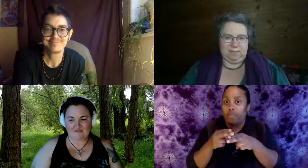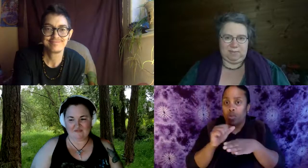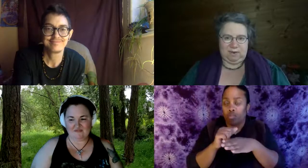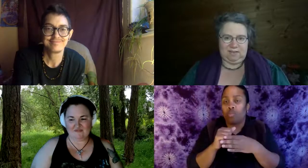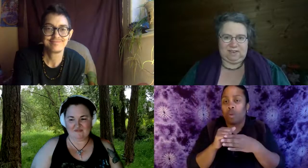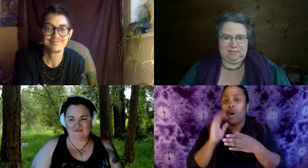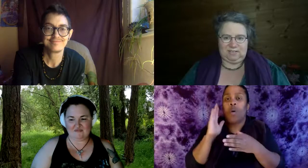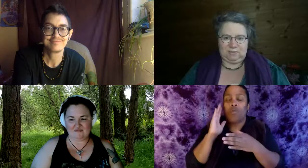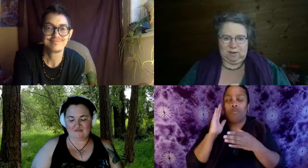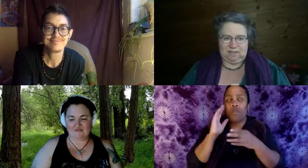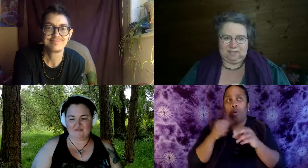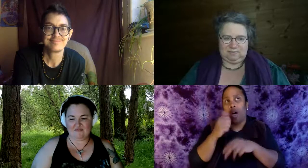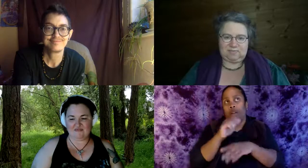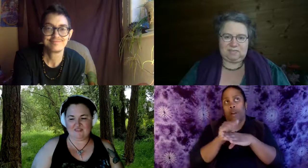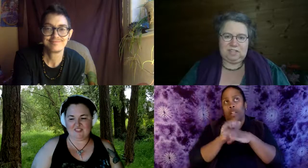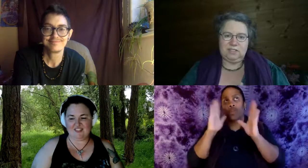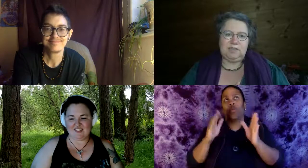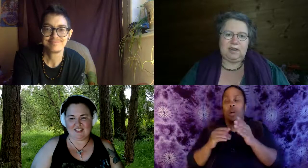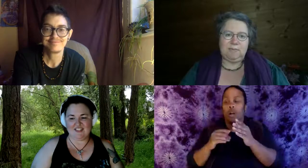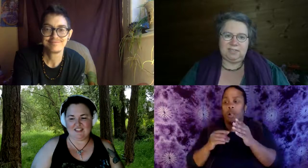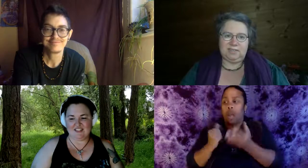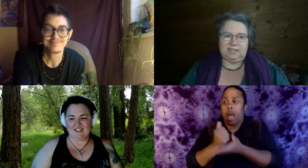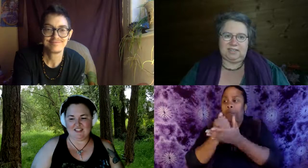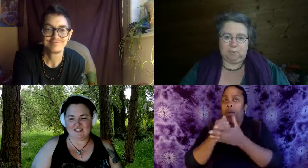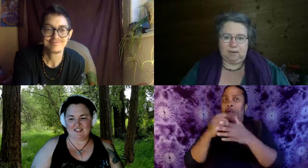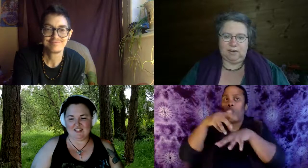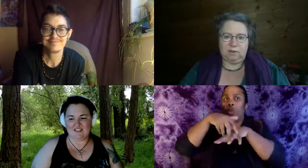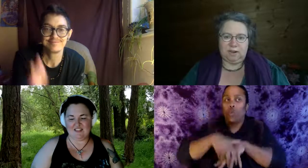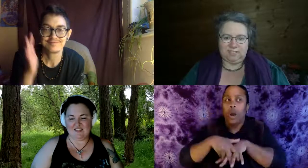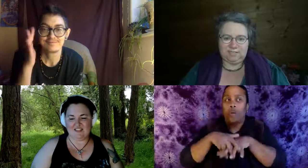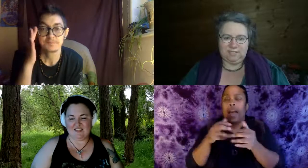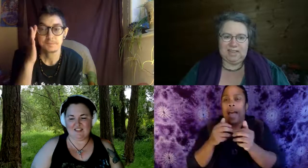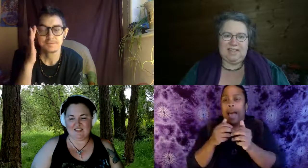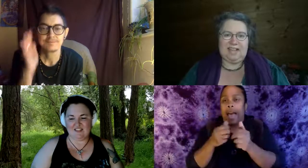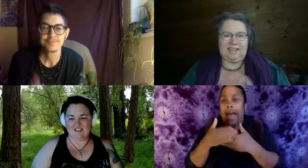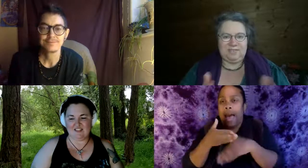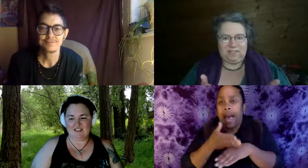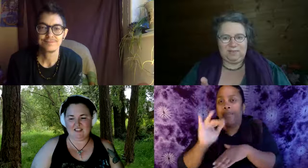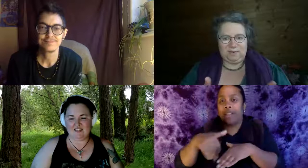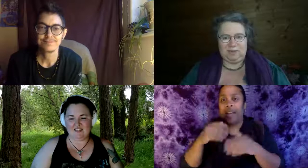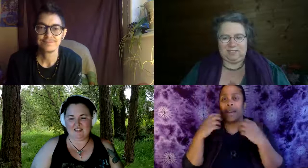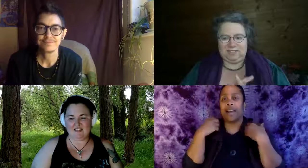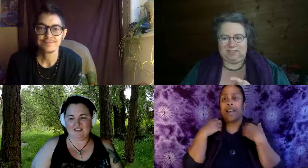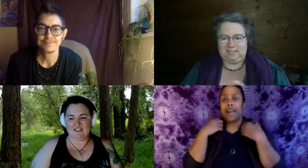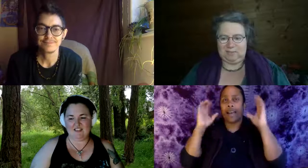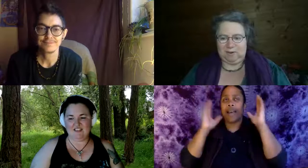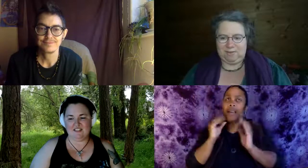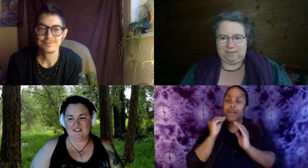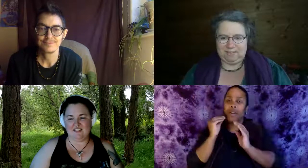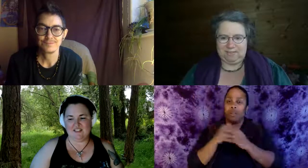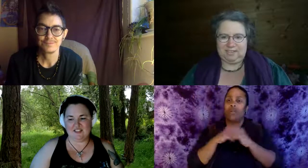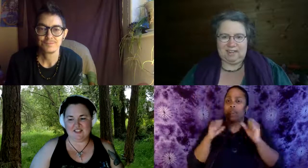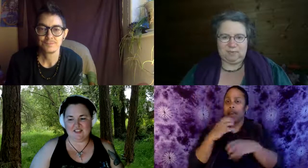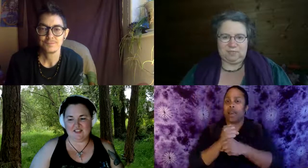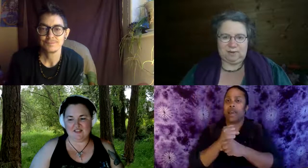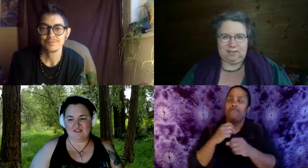there to help them ground after the experience. This is a great opportunity to support newer practitioners and get advice from newer practitioners, supported by